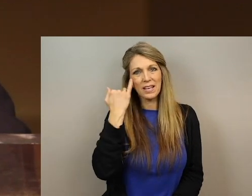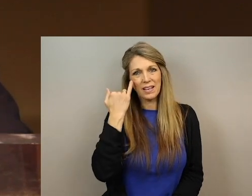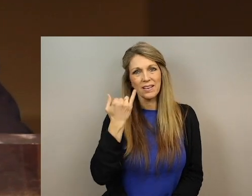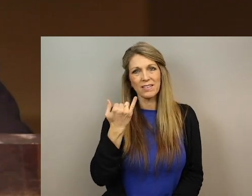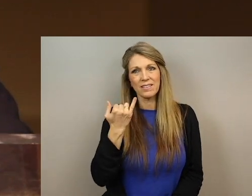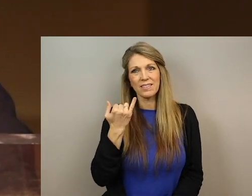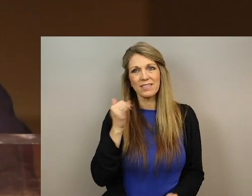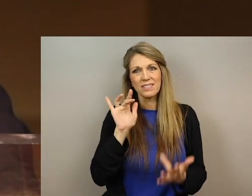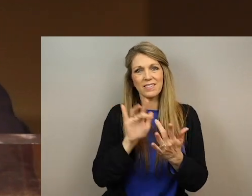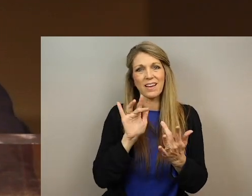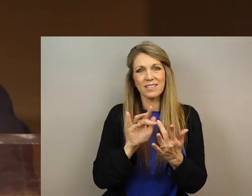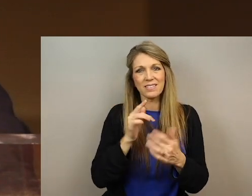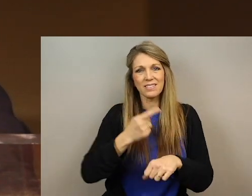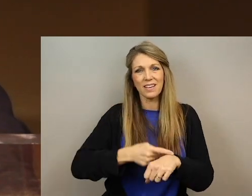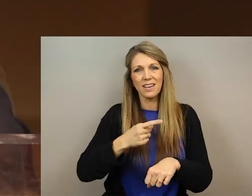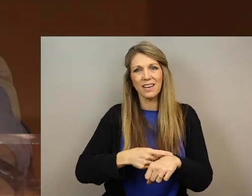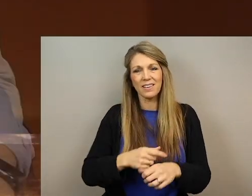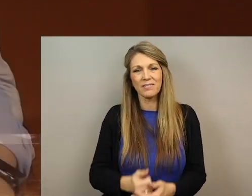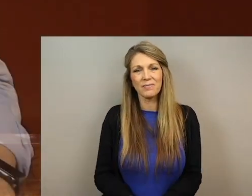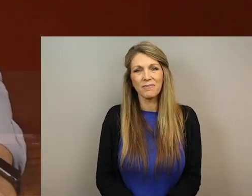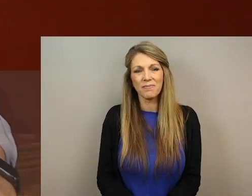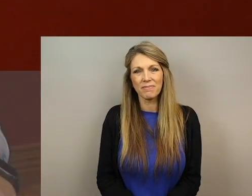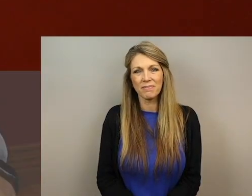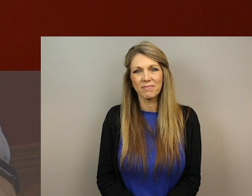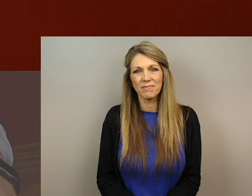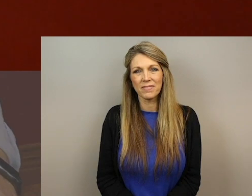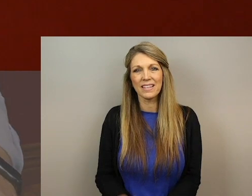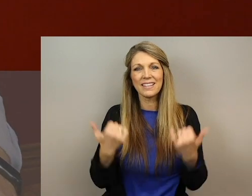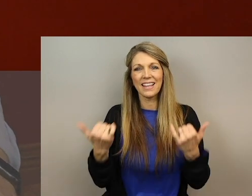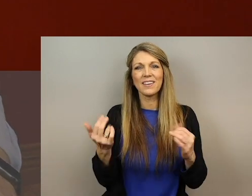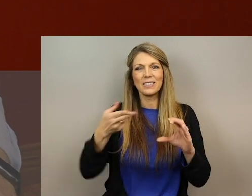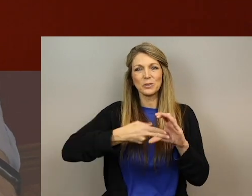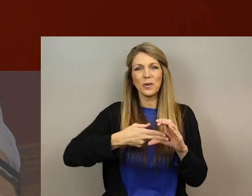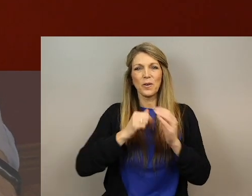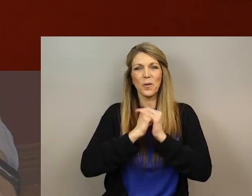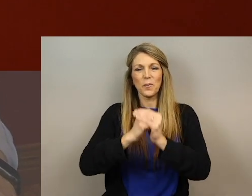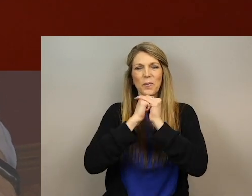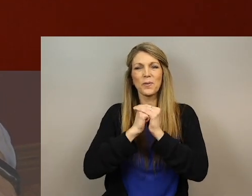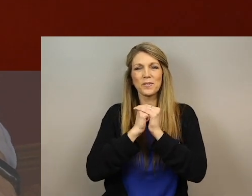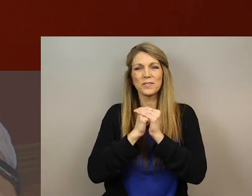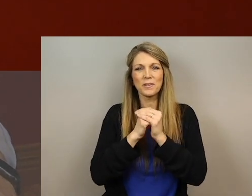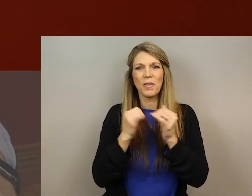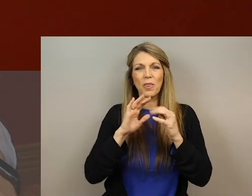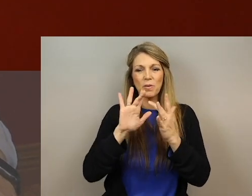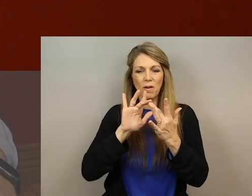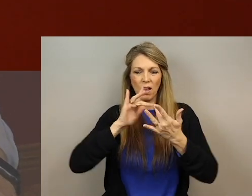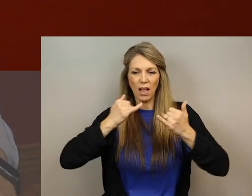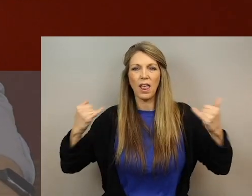it gets there in time. We want to thank you so much for joining us for worship this morning through our online